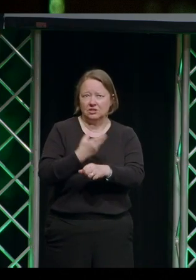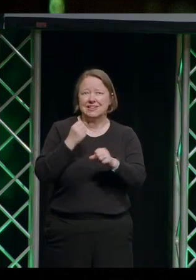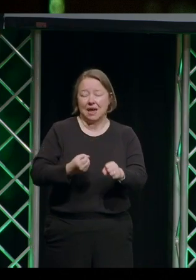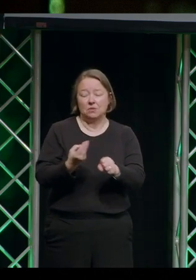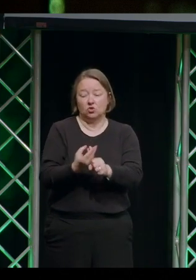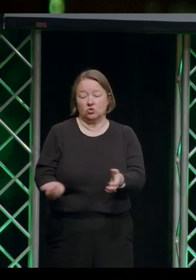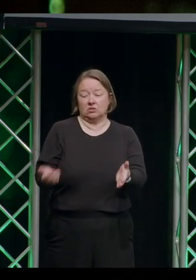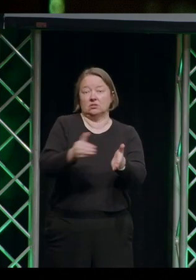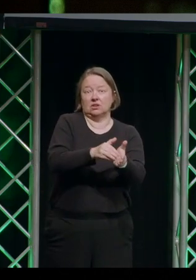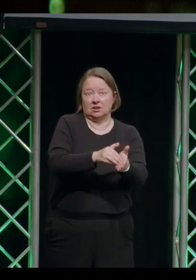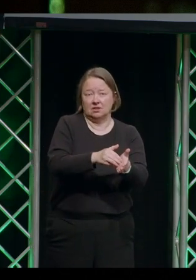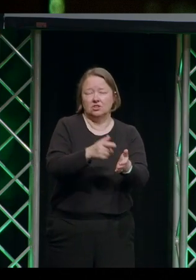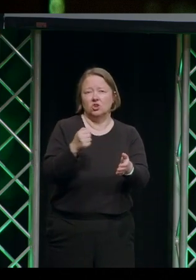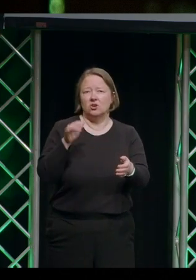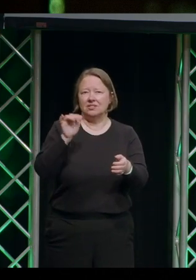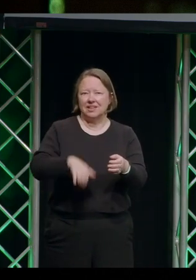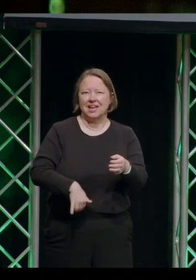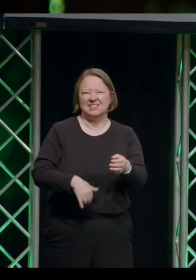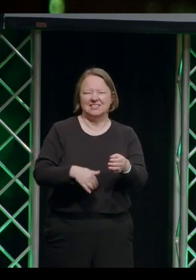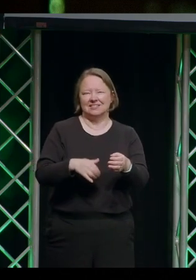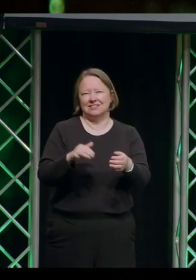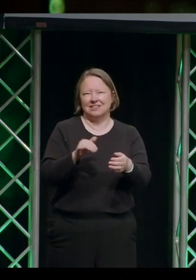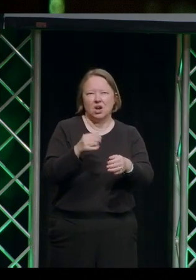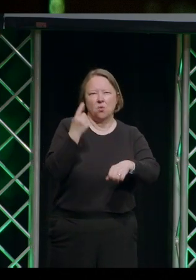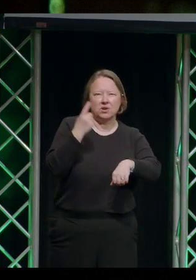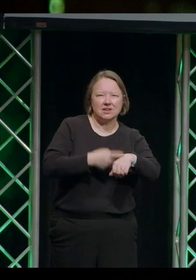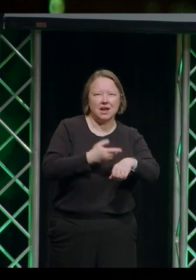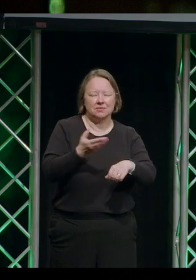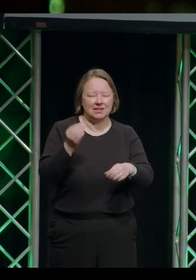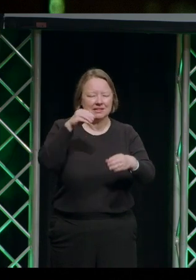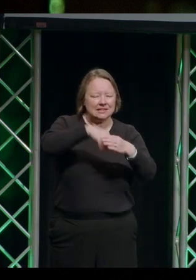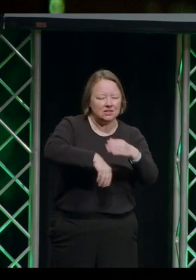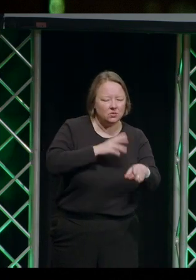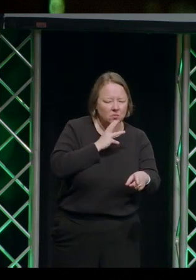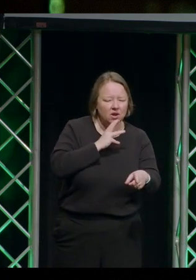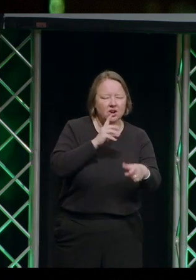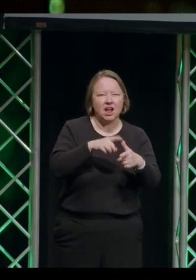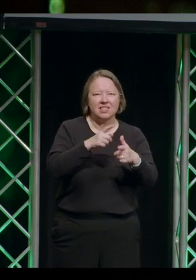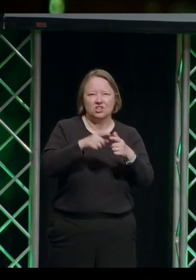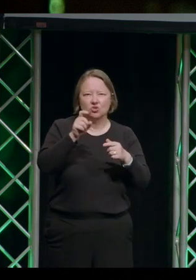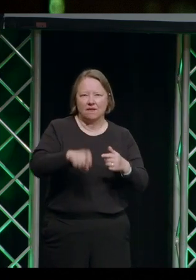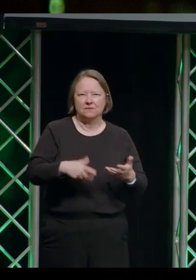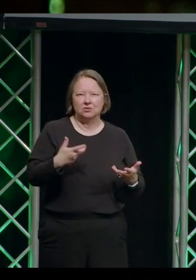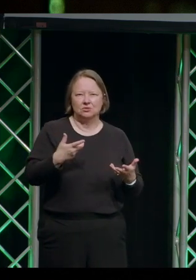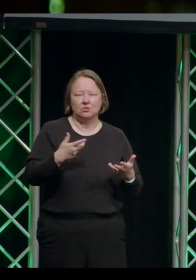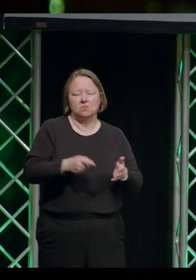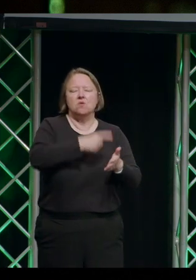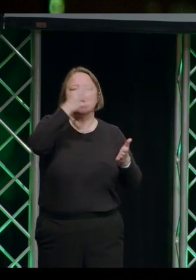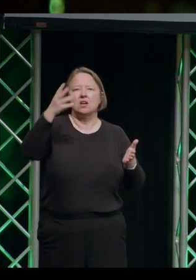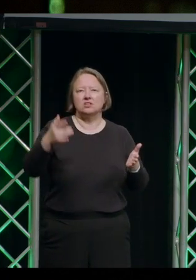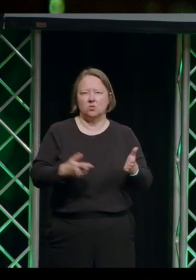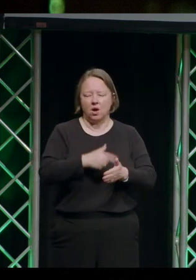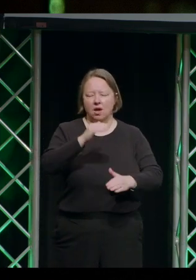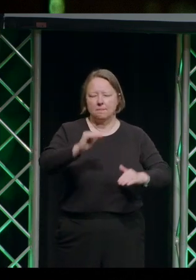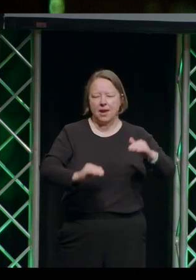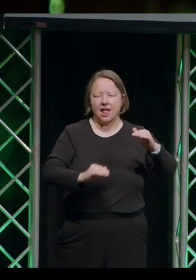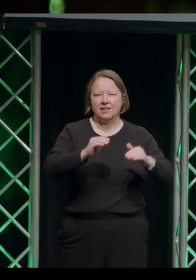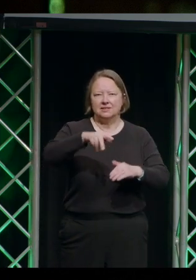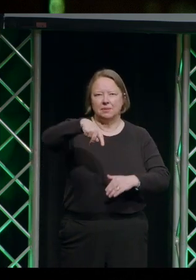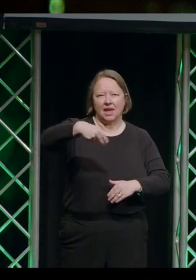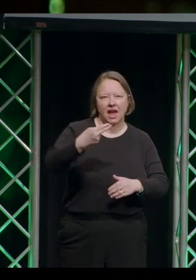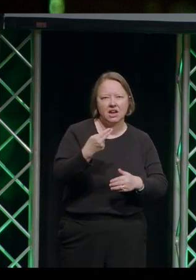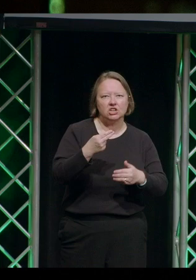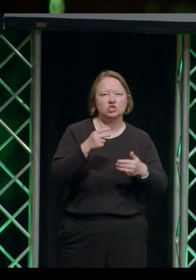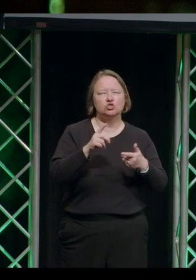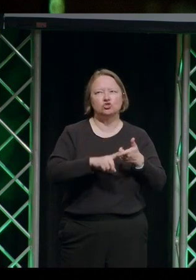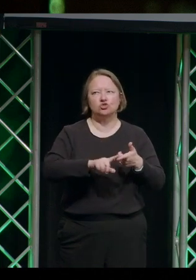reused. And so it's a bit of a one-time thing where we put in the water, and then you just have to occasionally balance the pH